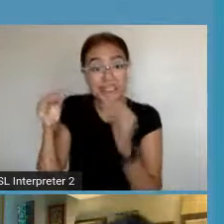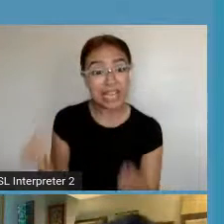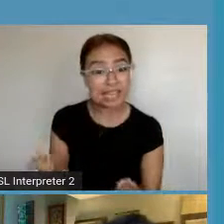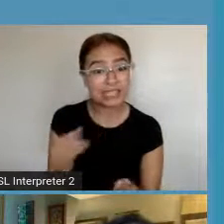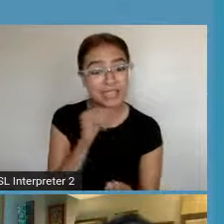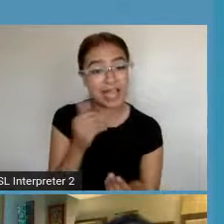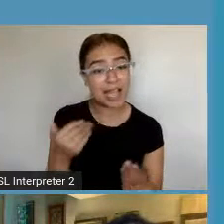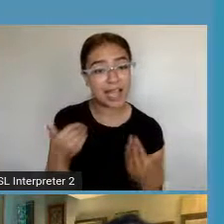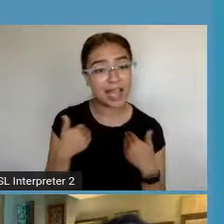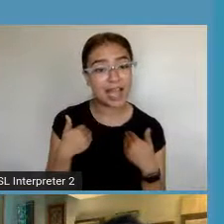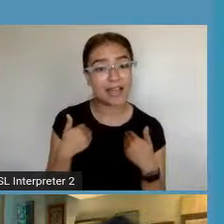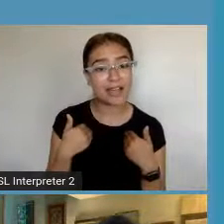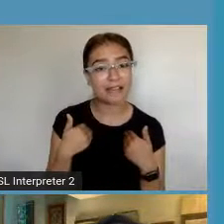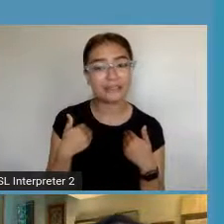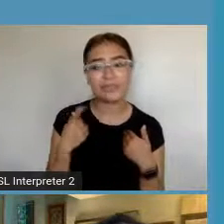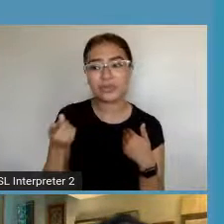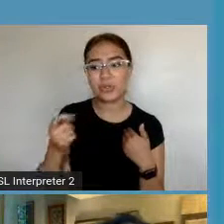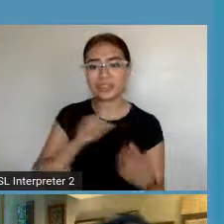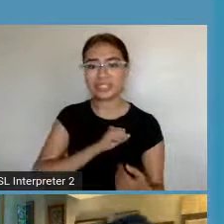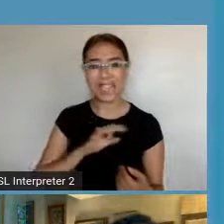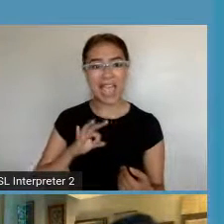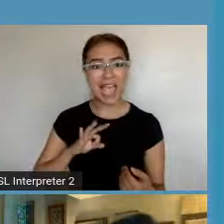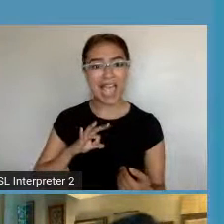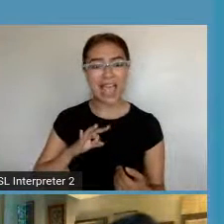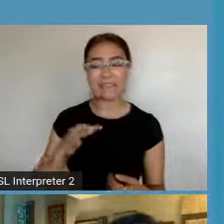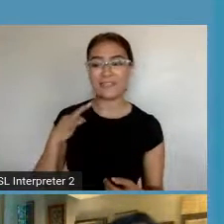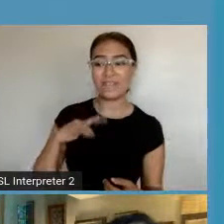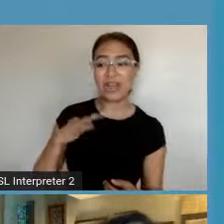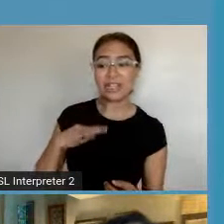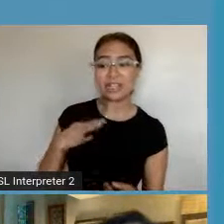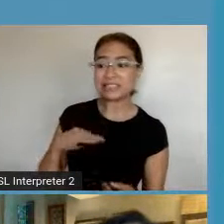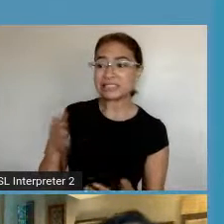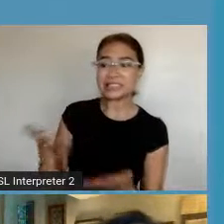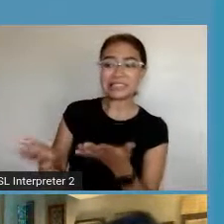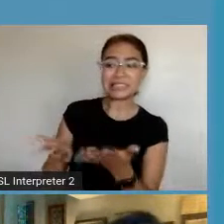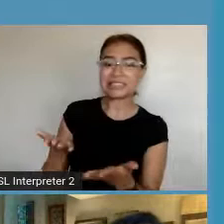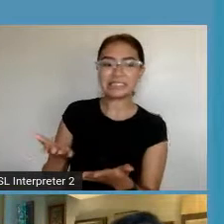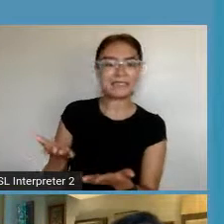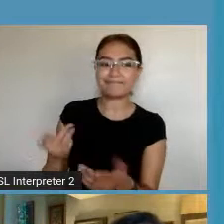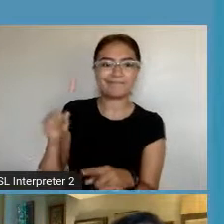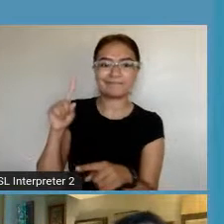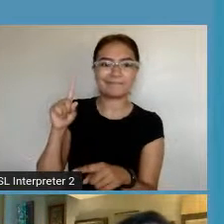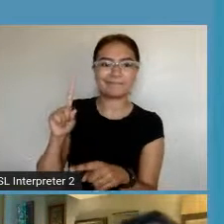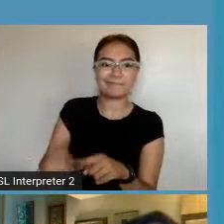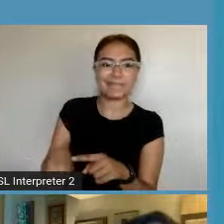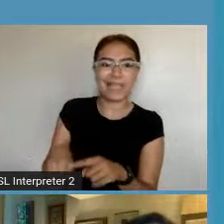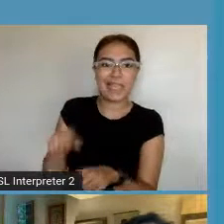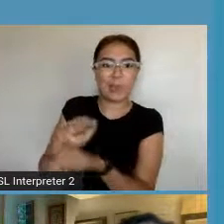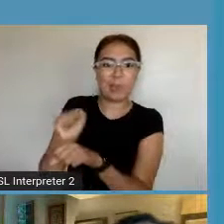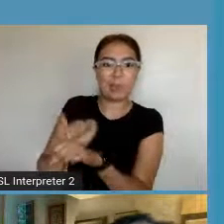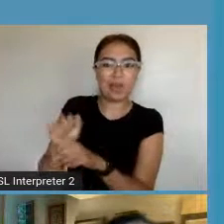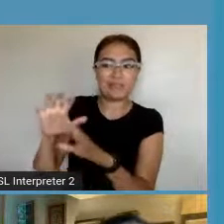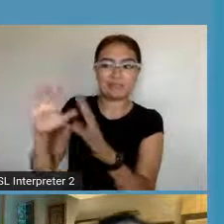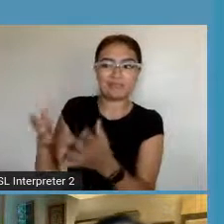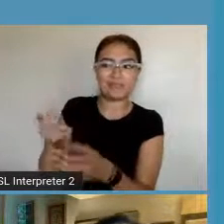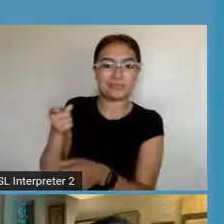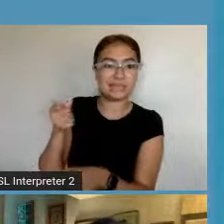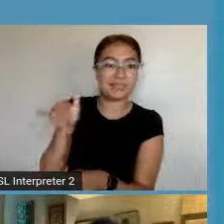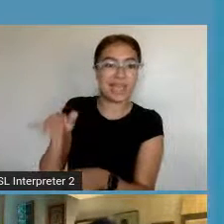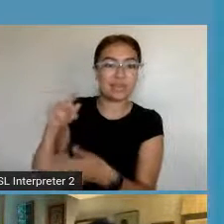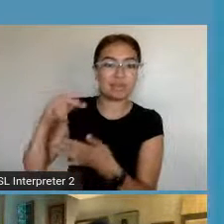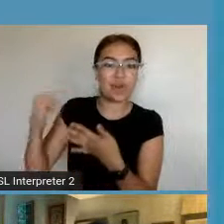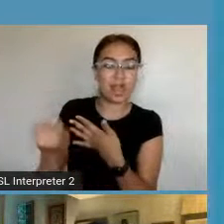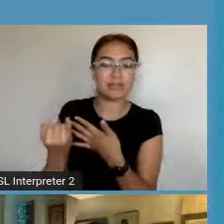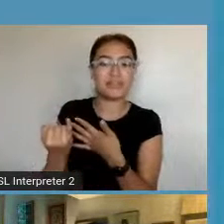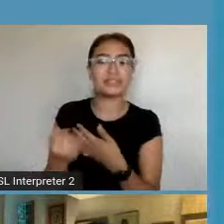of staffers or volunteers that can, you know, take on such a hefty project. So that's just